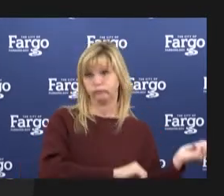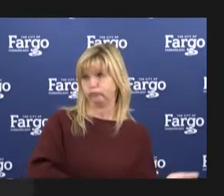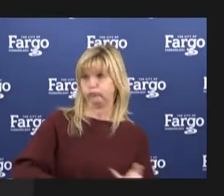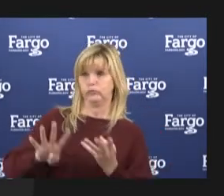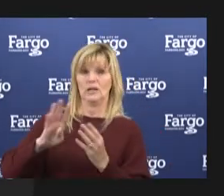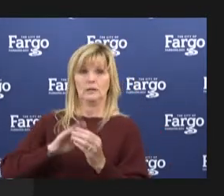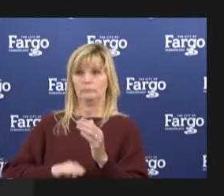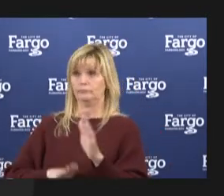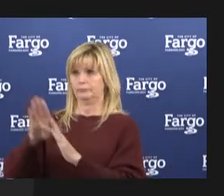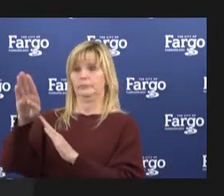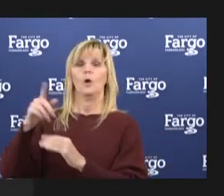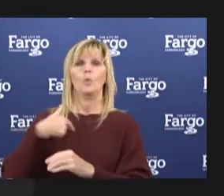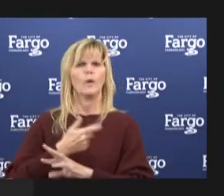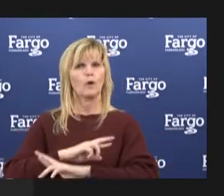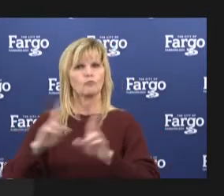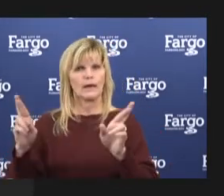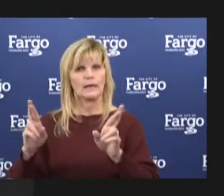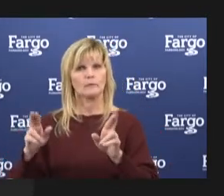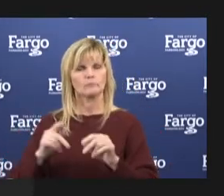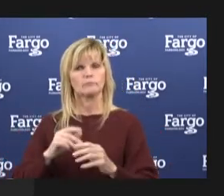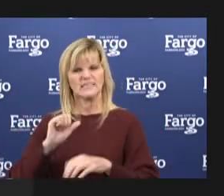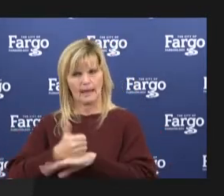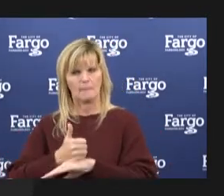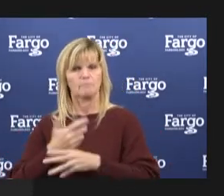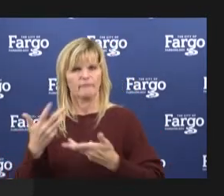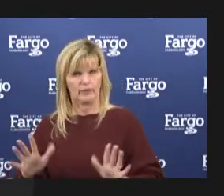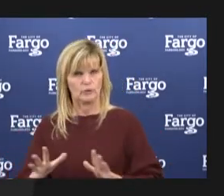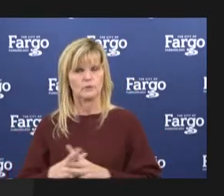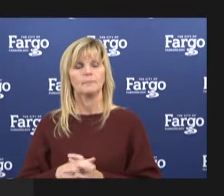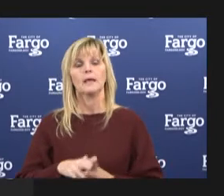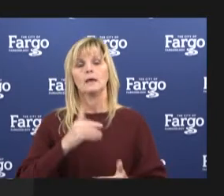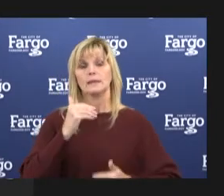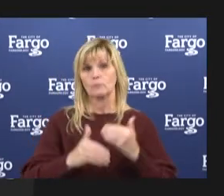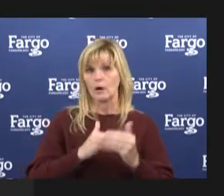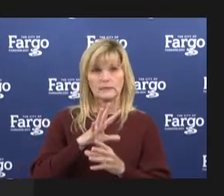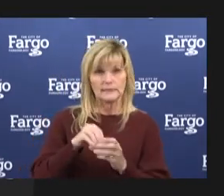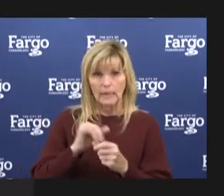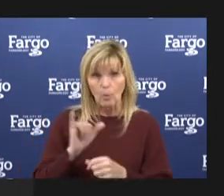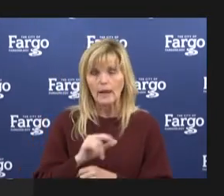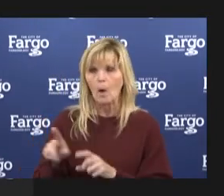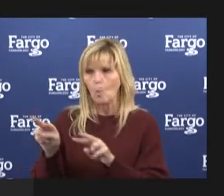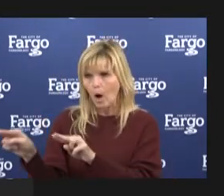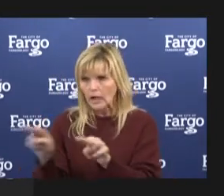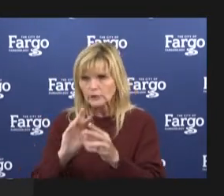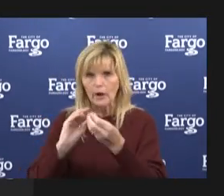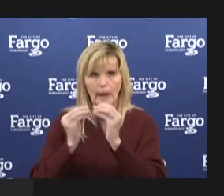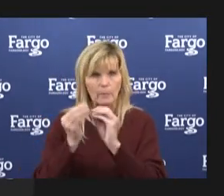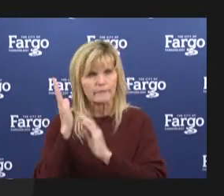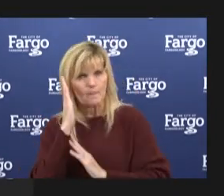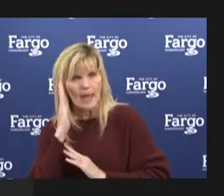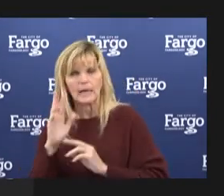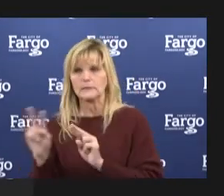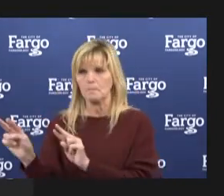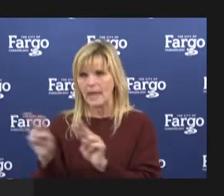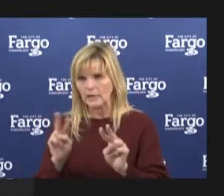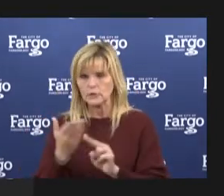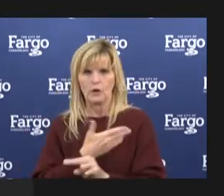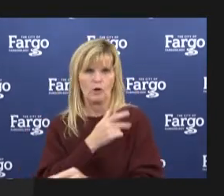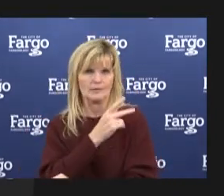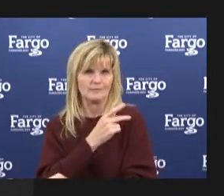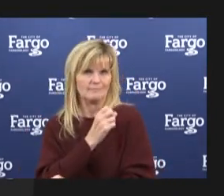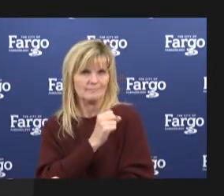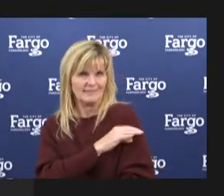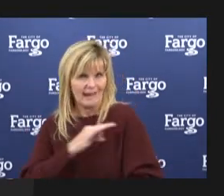in census. These processes involve managing our beds, our staff, our resources, as well as triaging patients